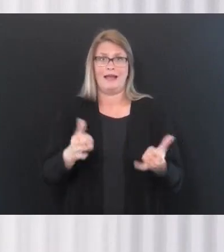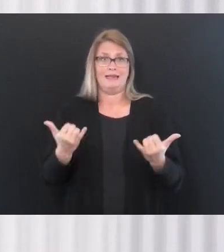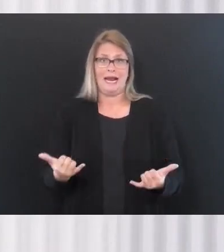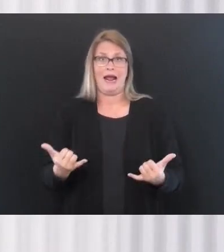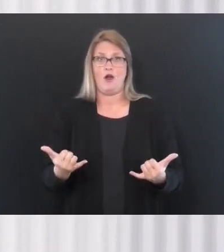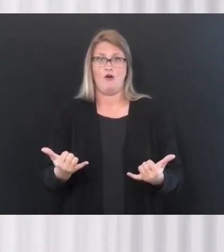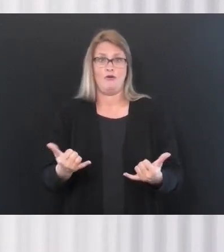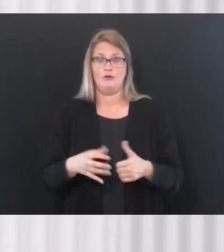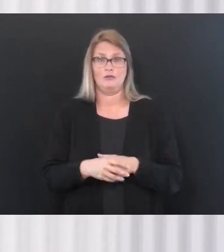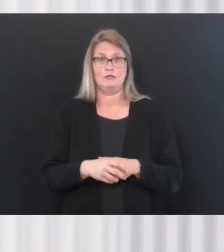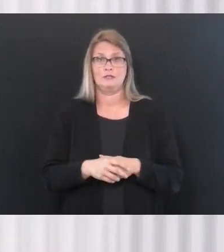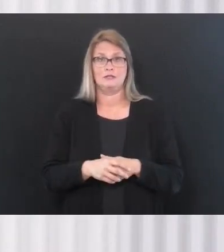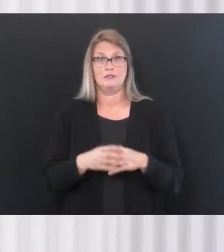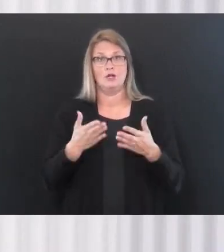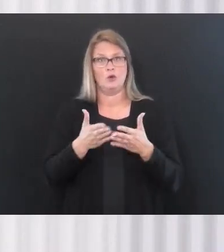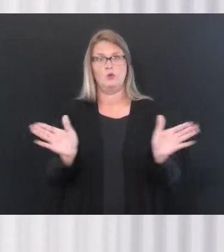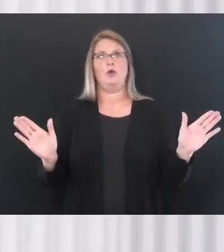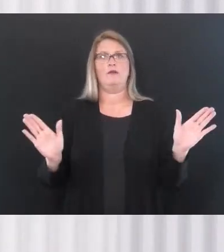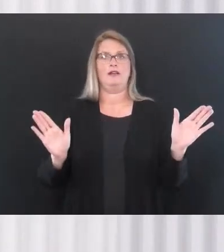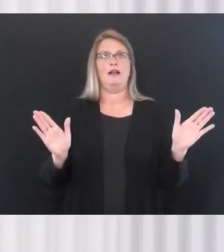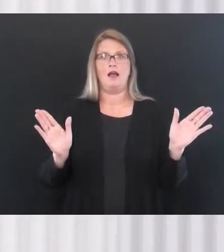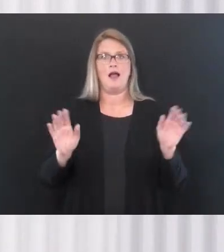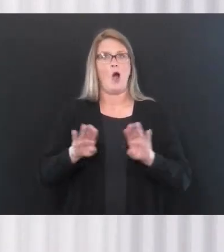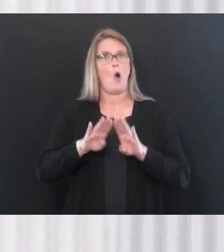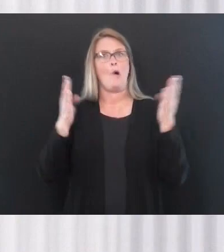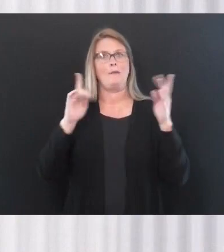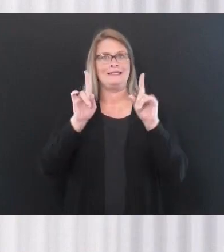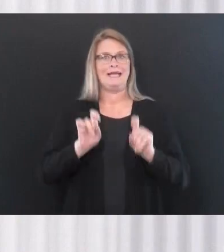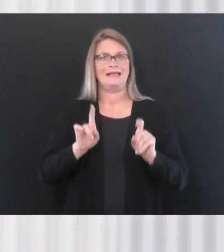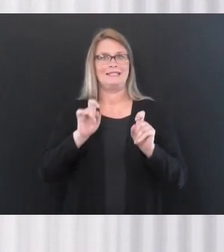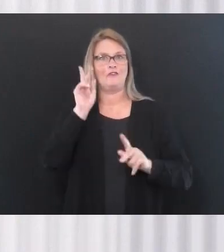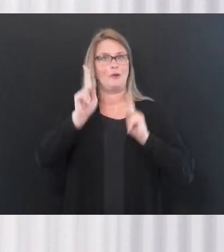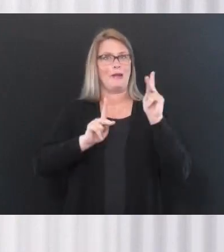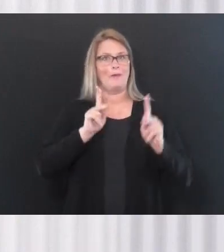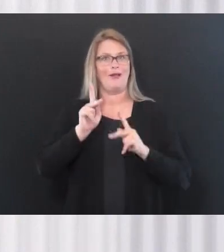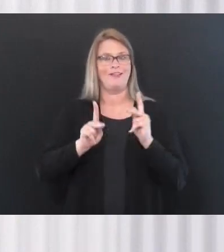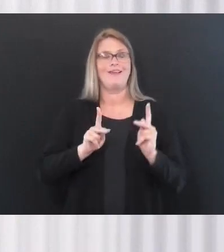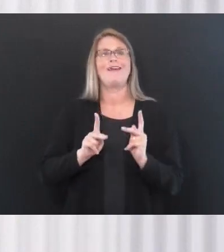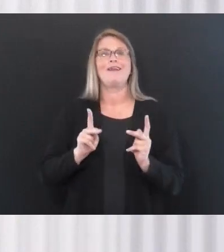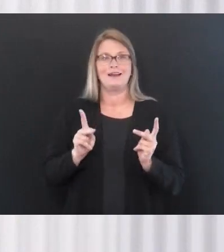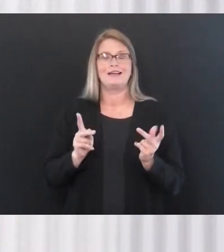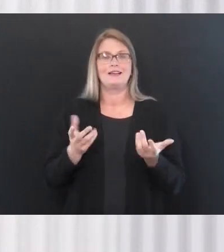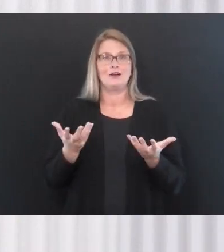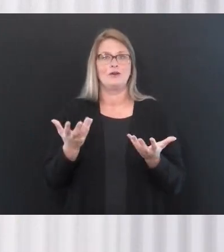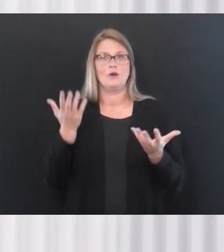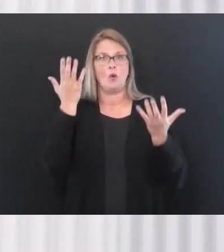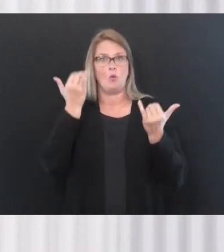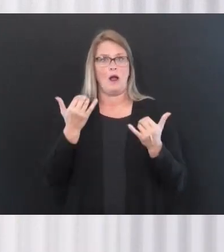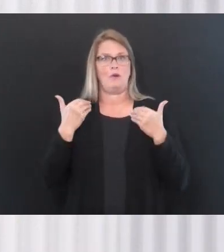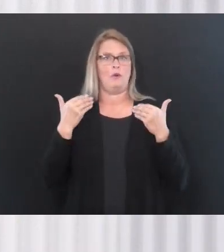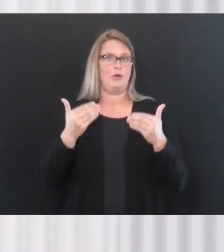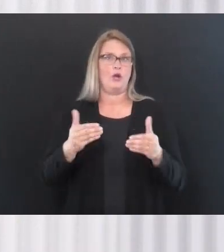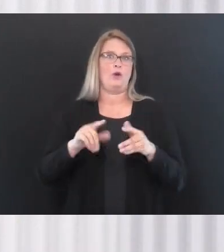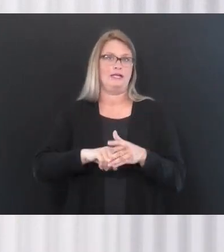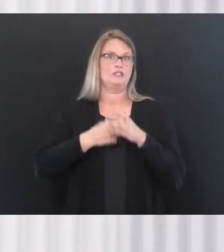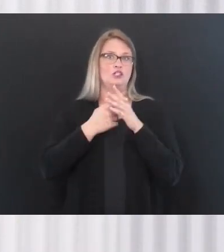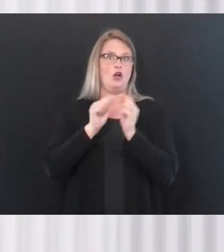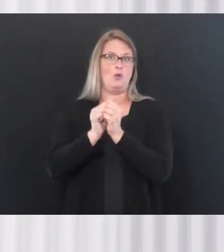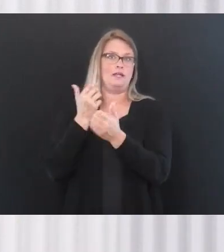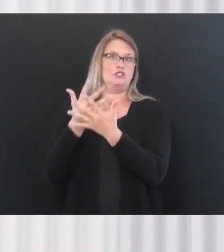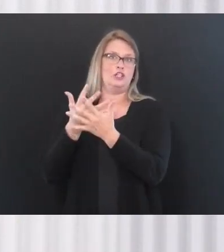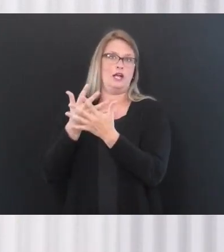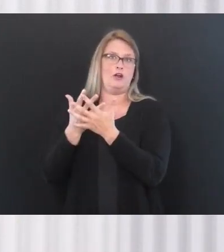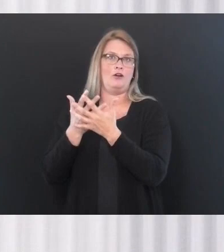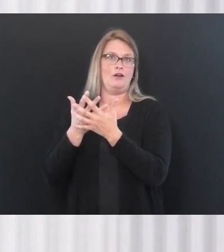in public yet, given the limited testing that's available out there. Until we start testing everybody in the public, why would we single out our jail facilities and give